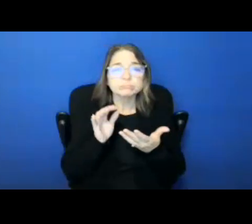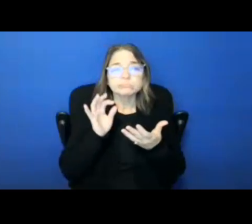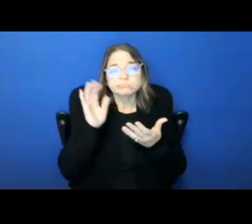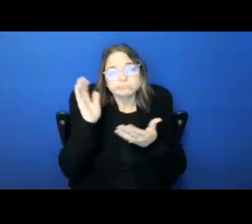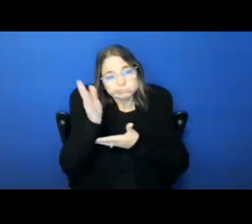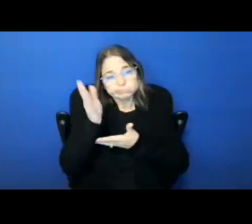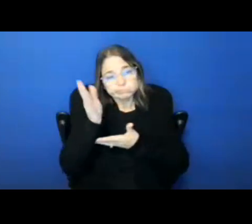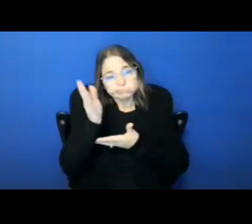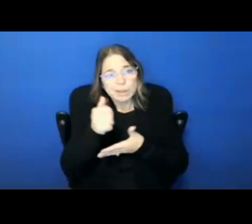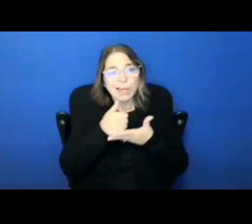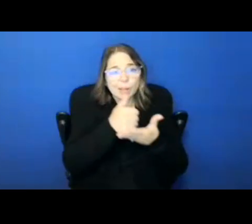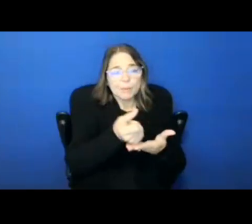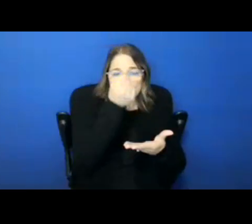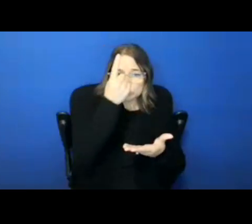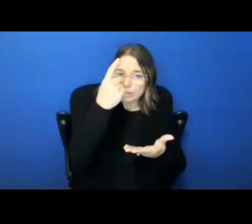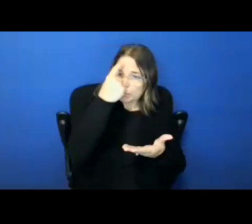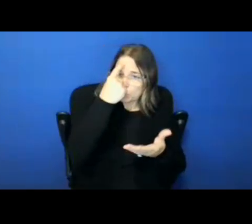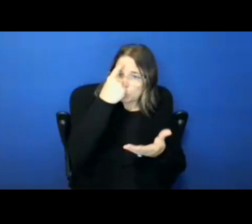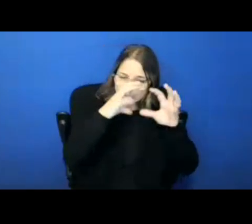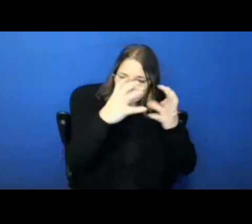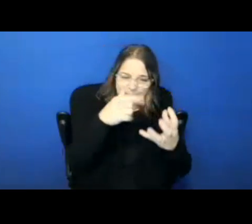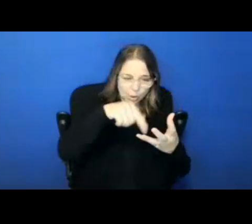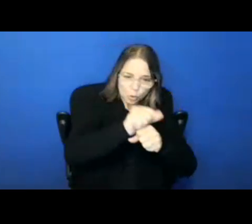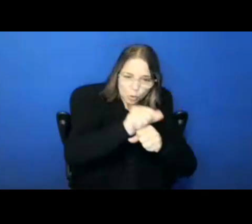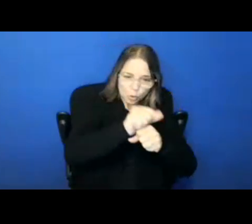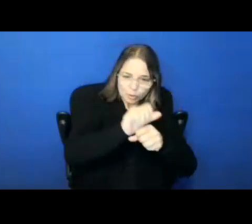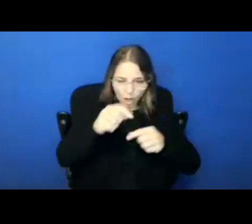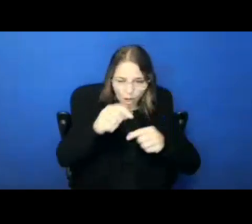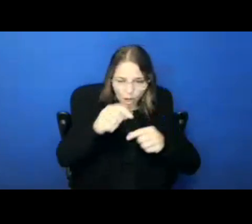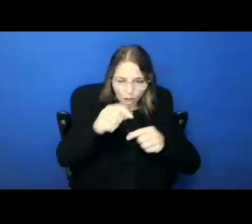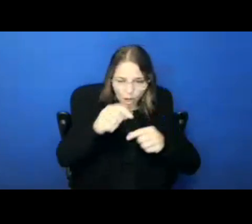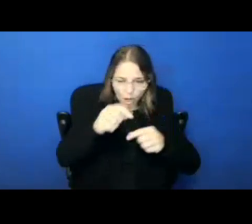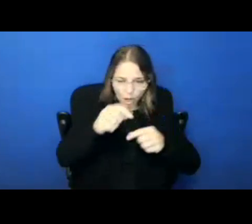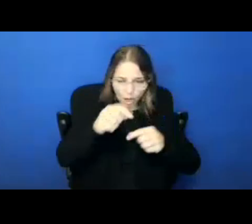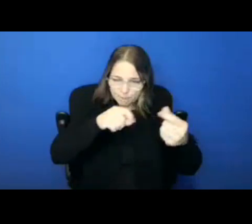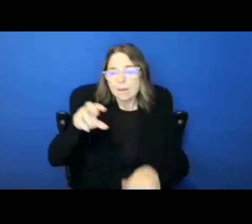understand how the brain works, how the brain functions, help them